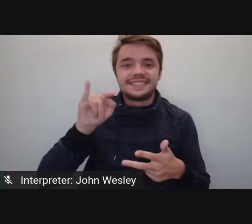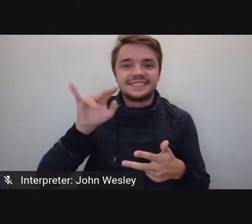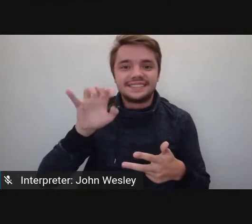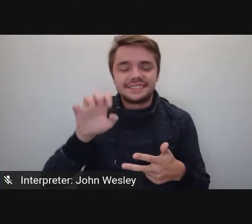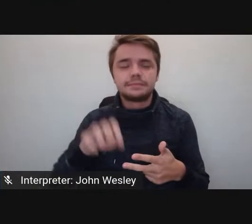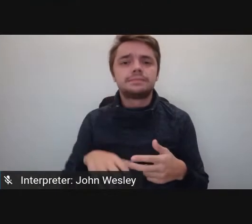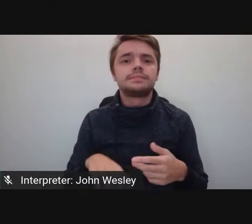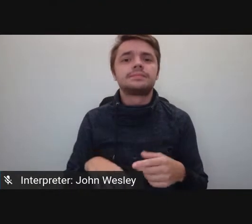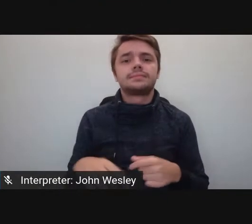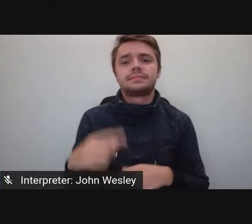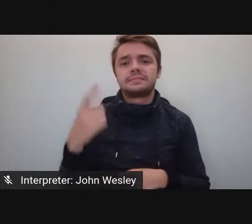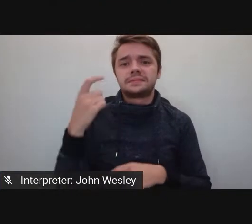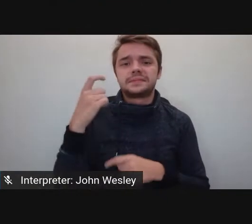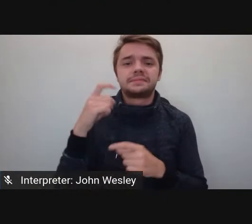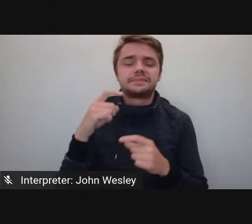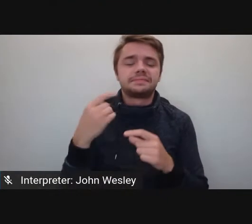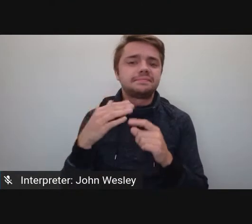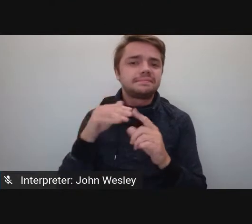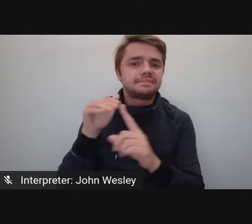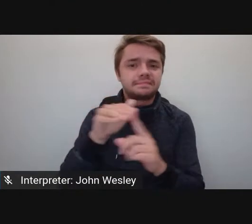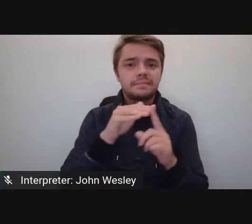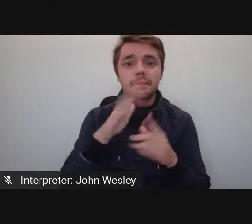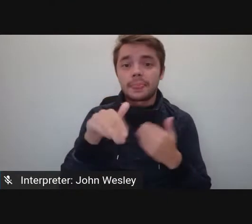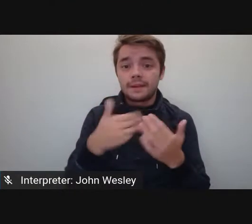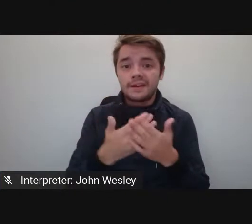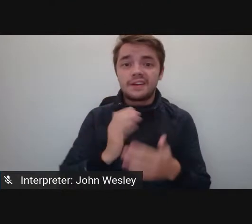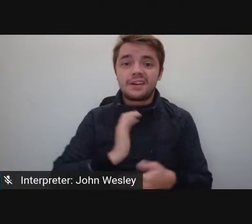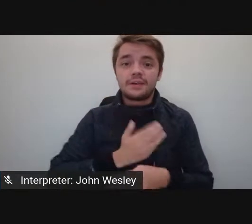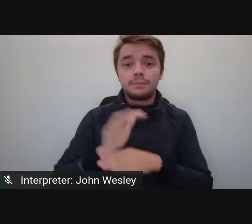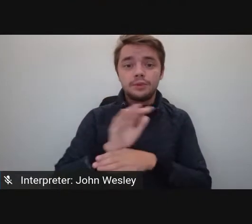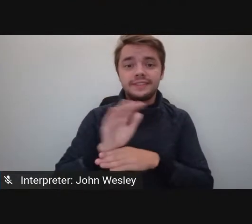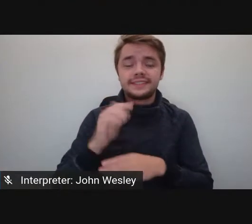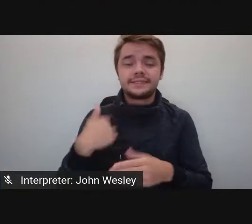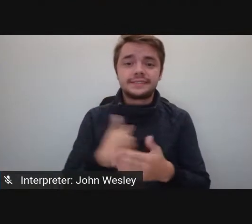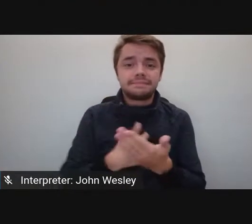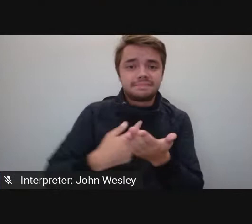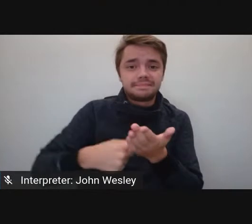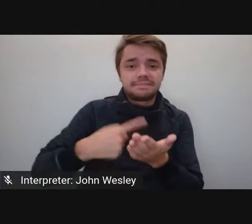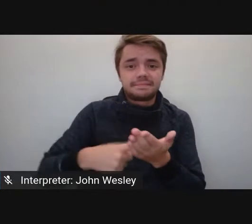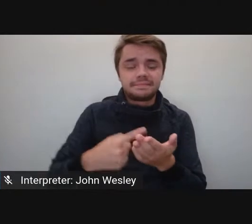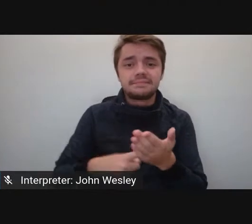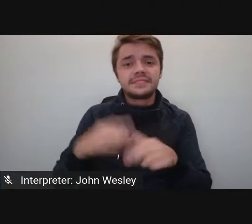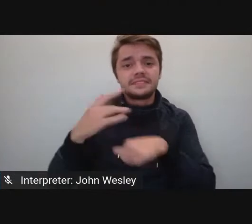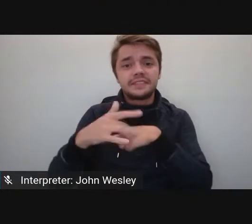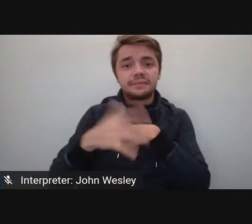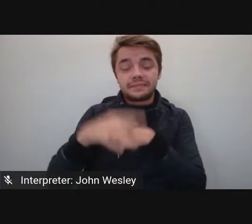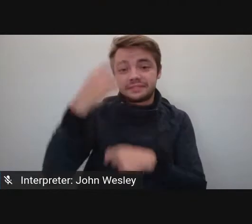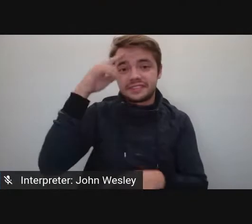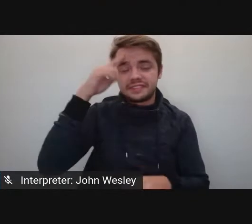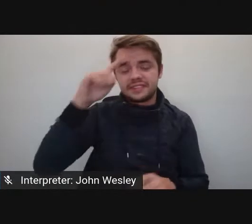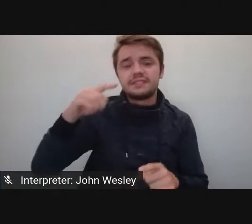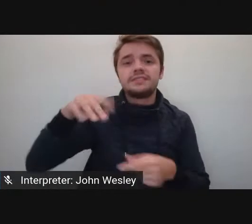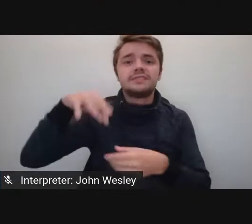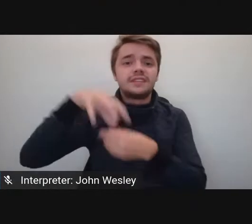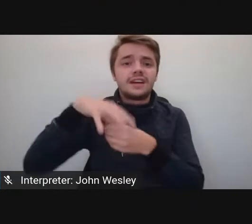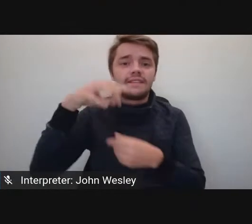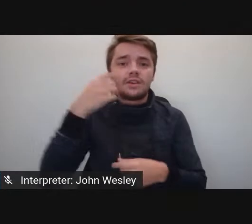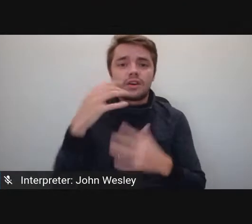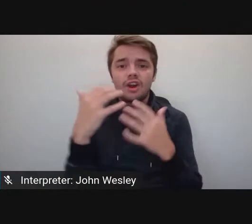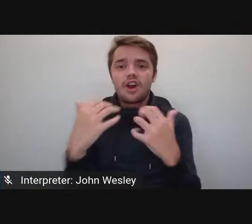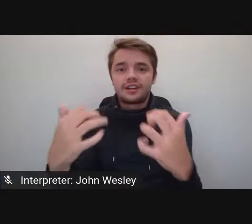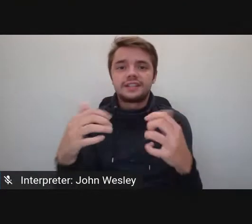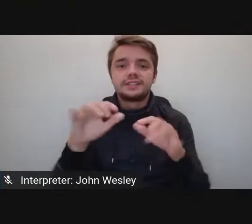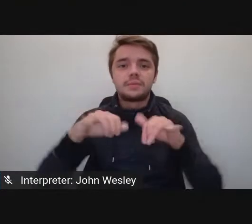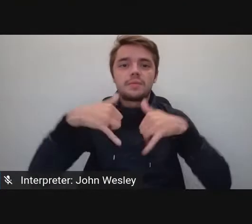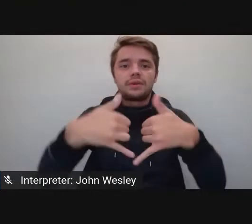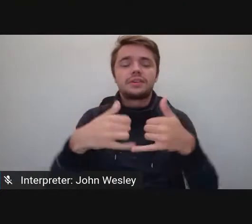all our films are eligible for the Audience Awards. So make sure you come back on Eventive and vote for the film after you've